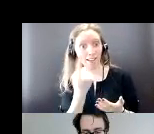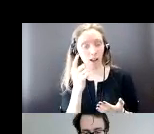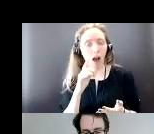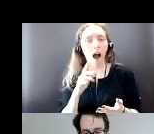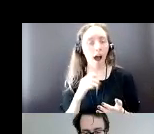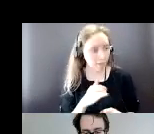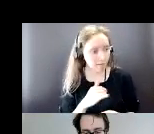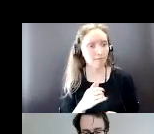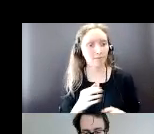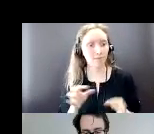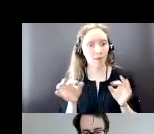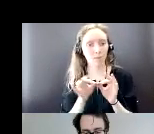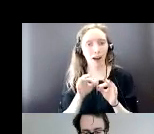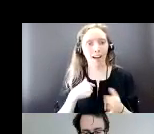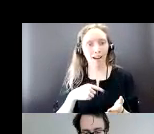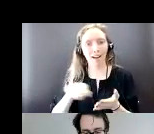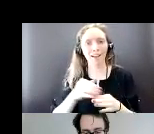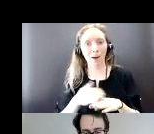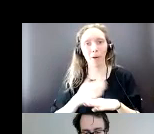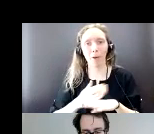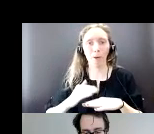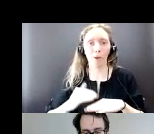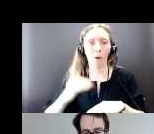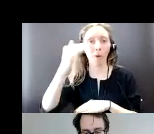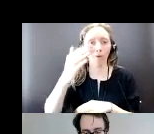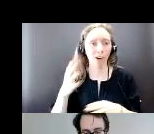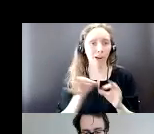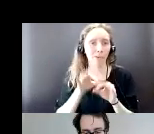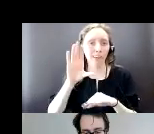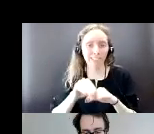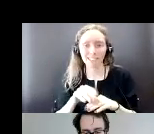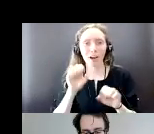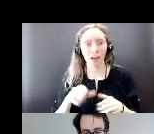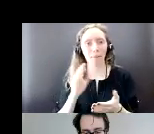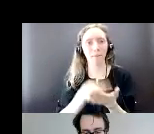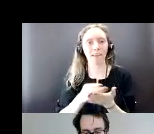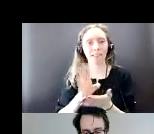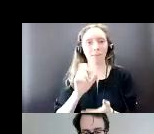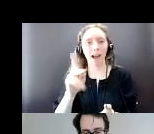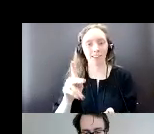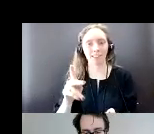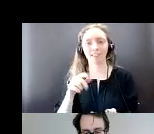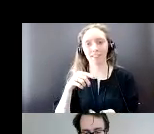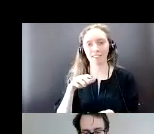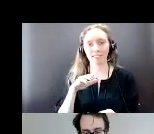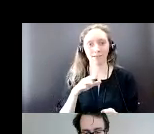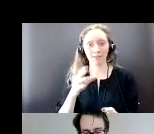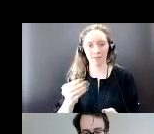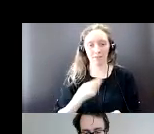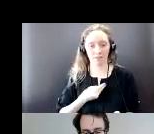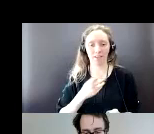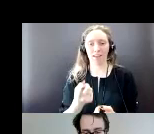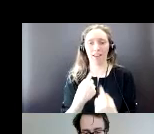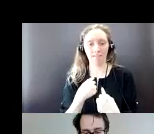The most common variation of vendor fraud that we're seeing is, a normal person trying to sell an item on